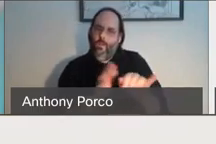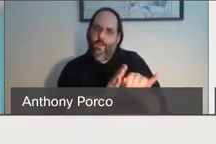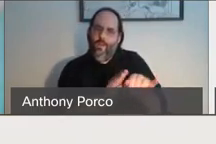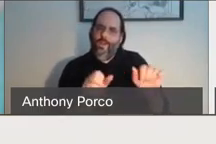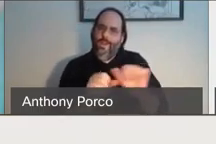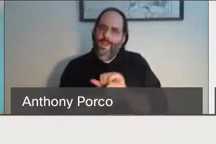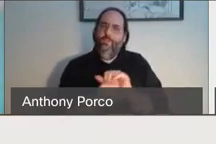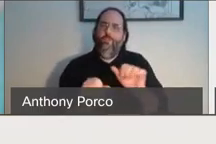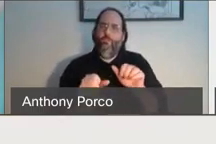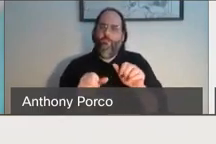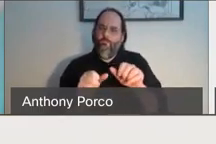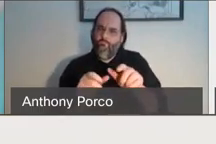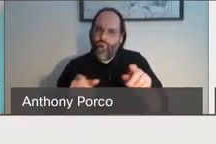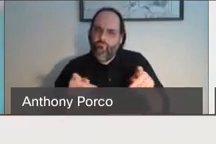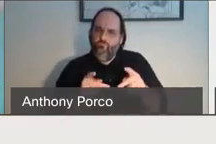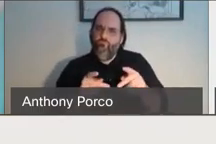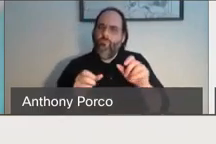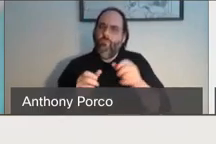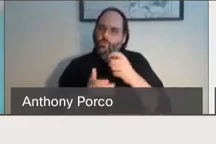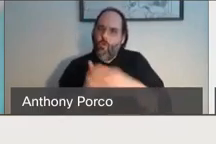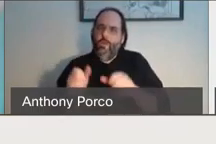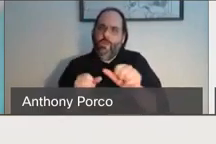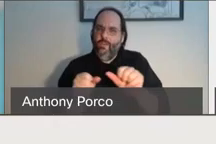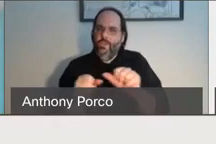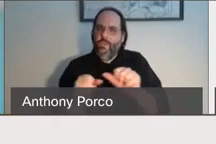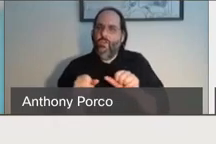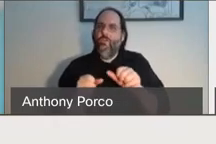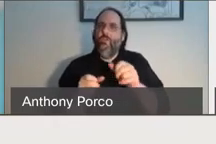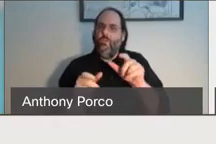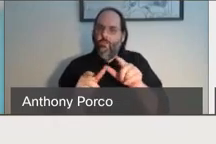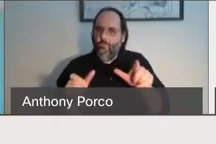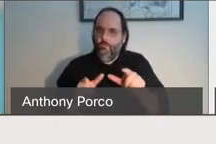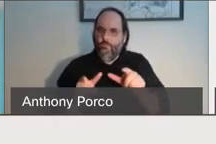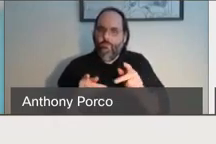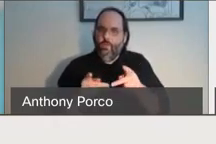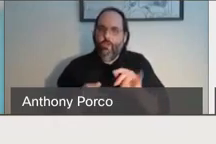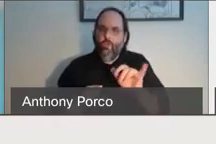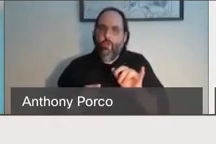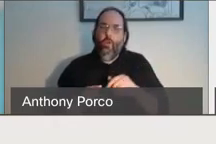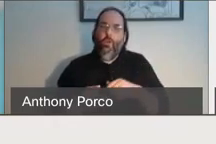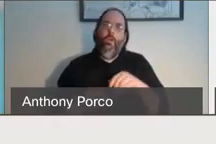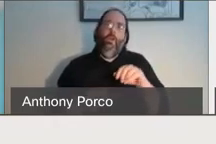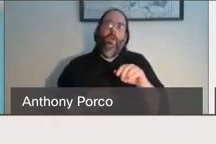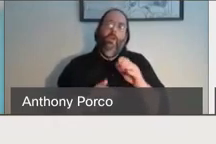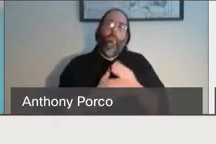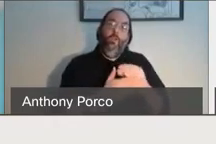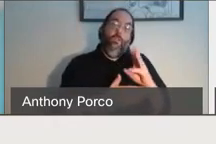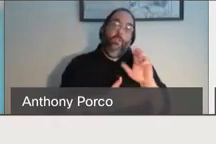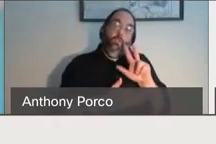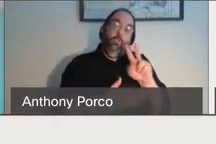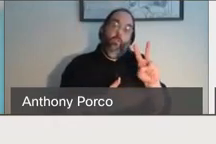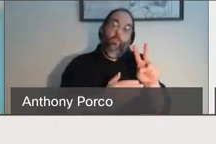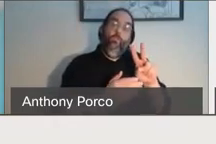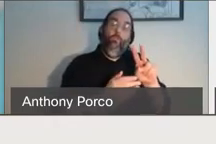residential location and the cost of each location. For FY20, we budgeted for 632 locations, which totaled